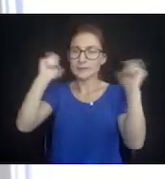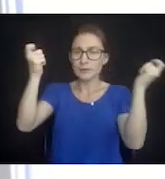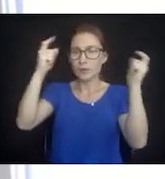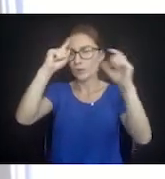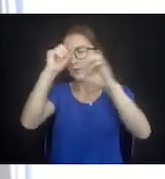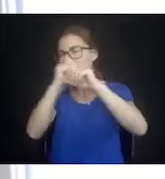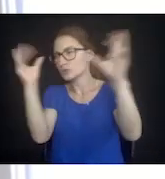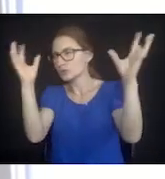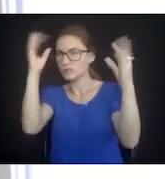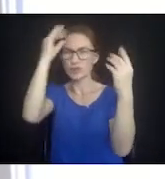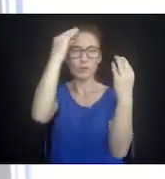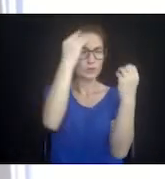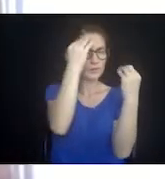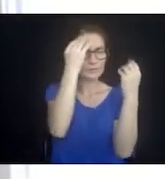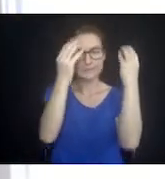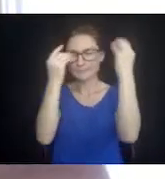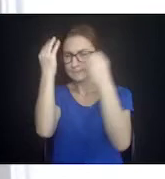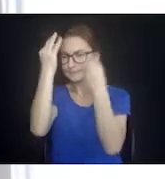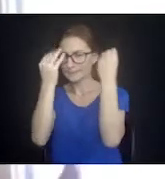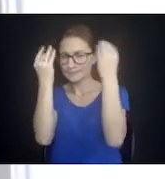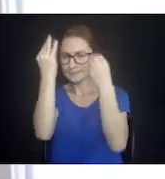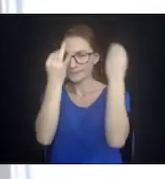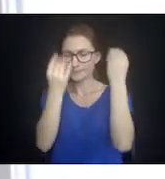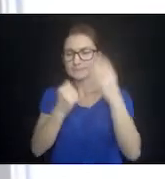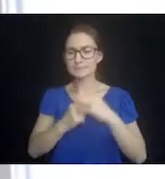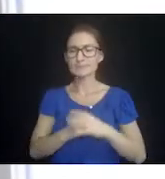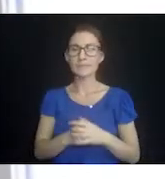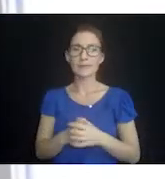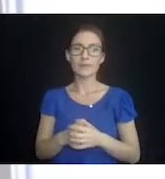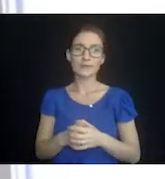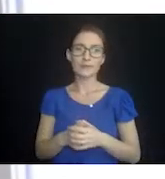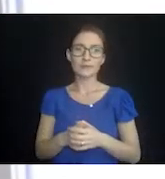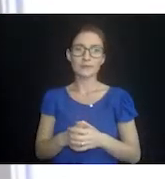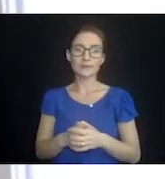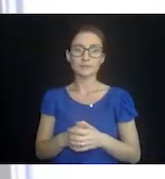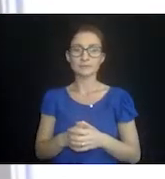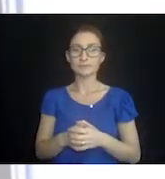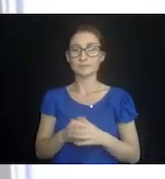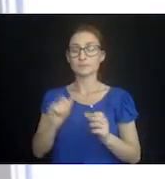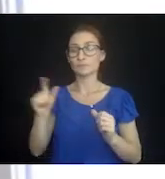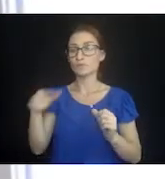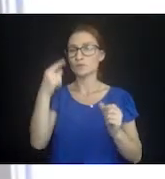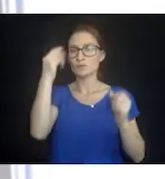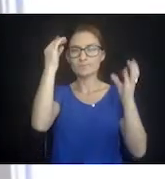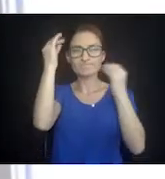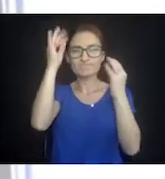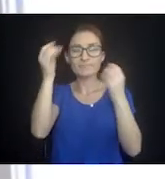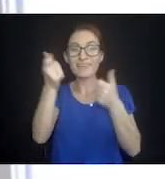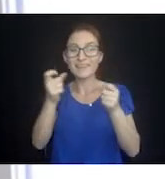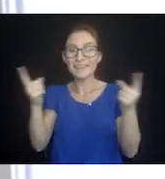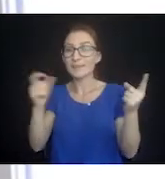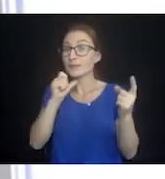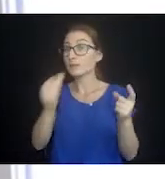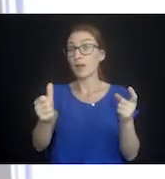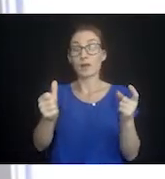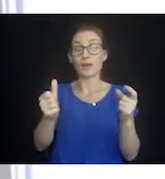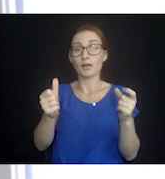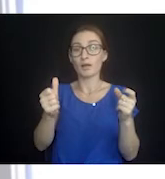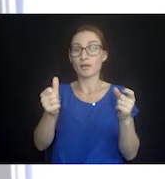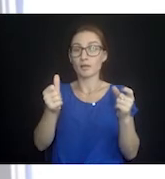things I had to do that day, I was kind of lost in my own head, my own imagination, my own ego, thinking of